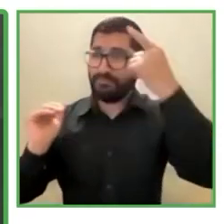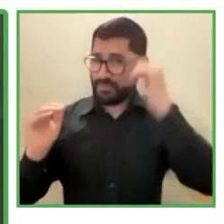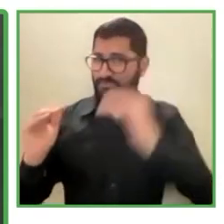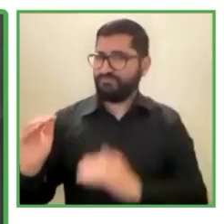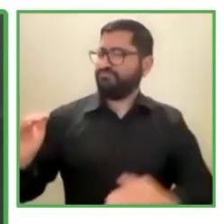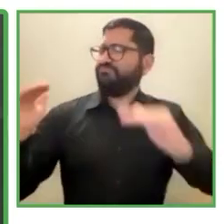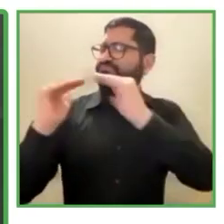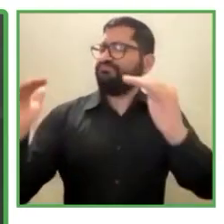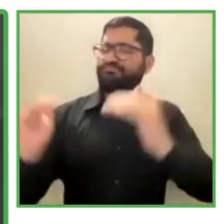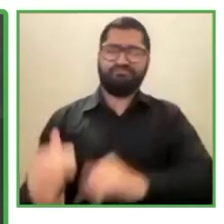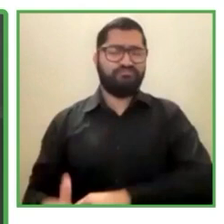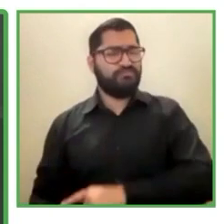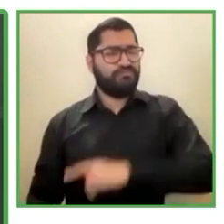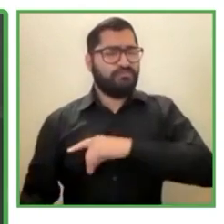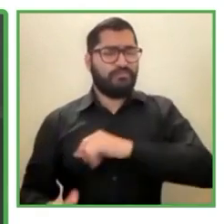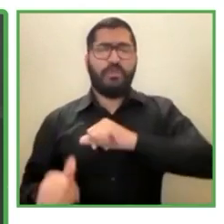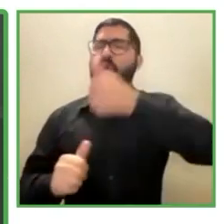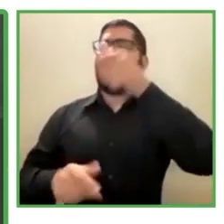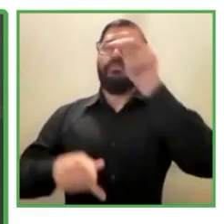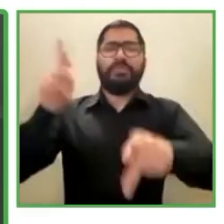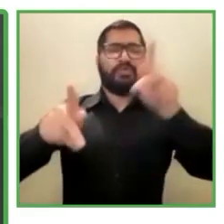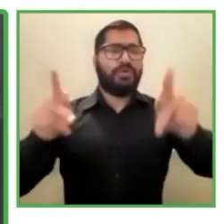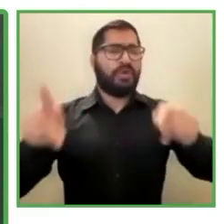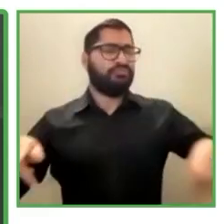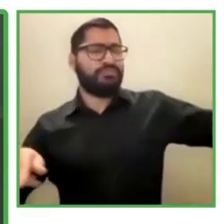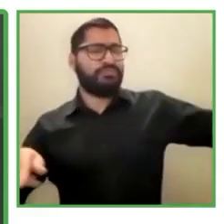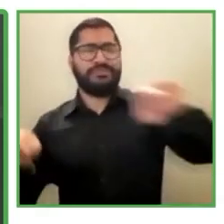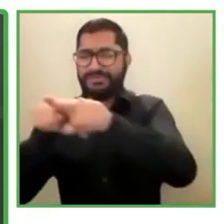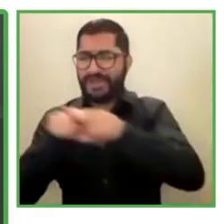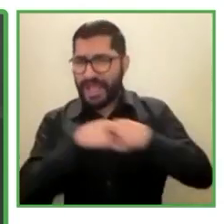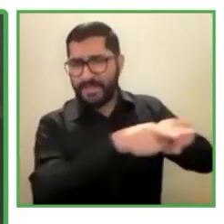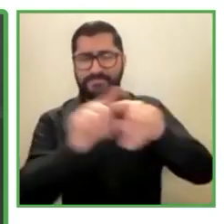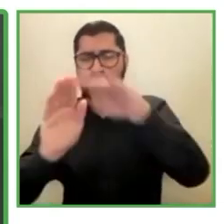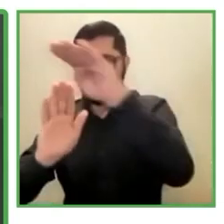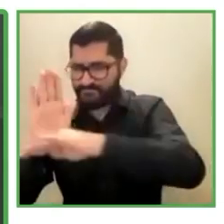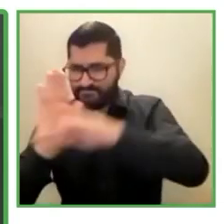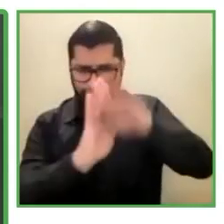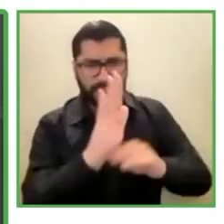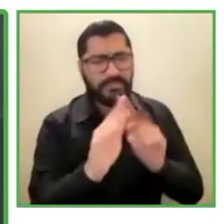job, and also others that promote the